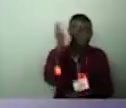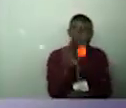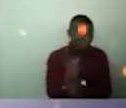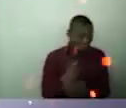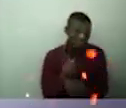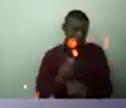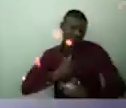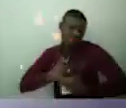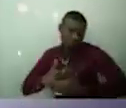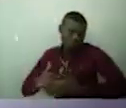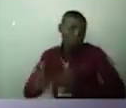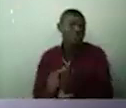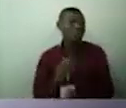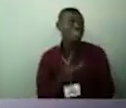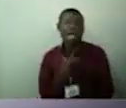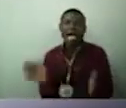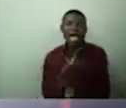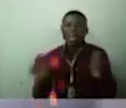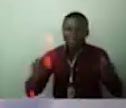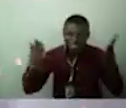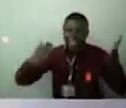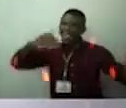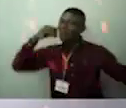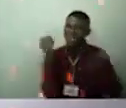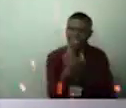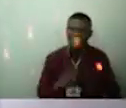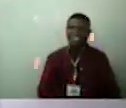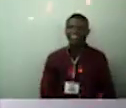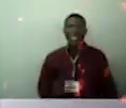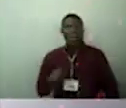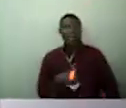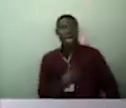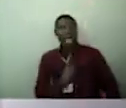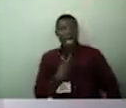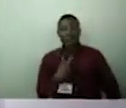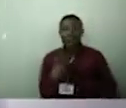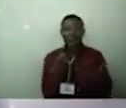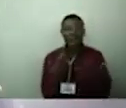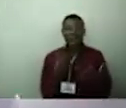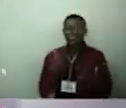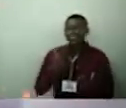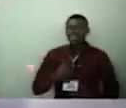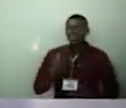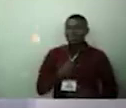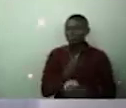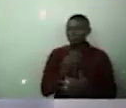for him. Oh, hallelujah. And we will have him and he will have